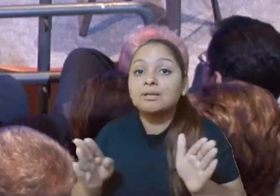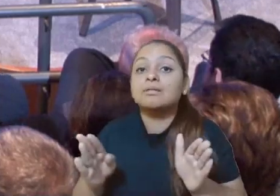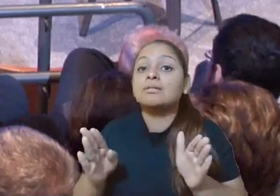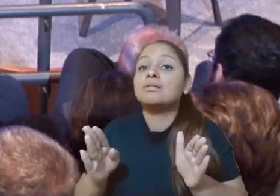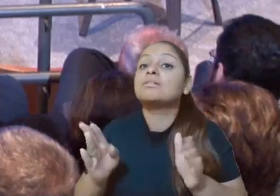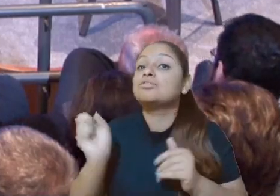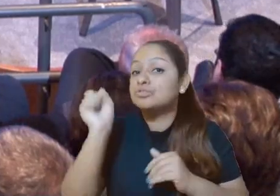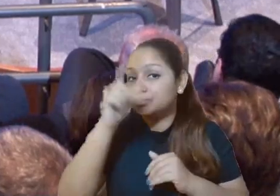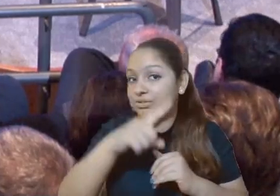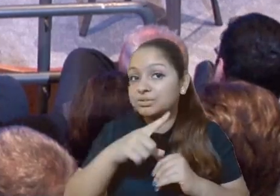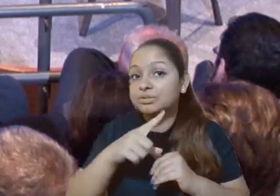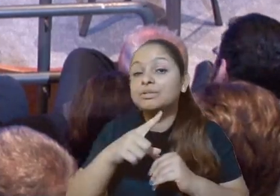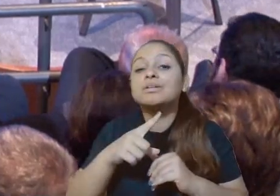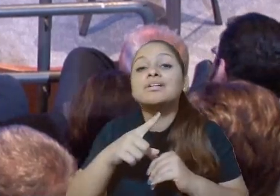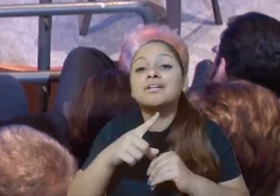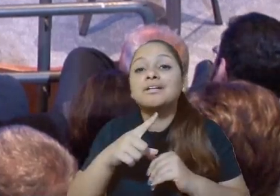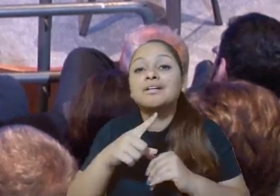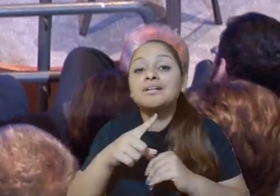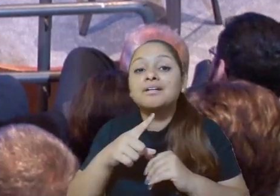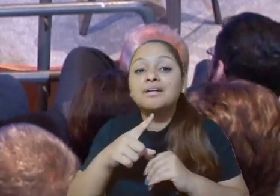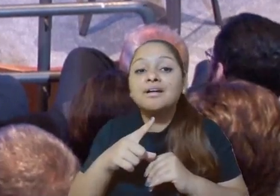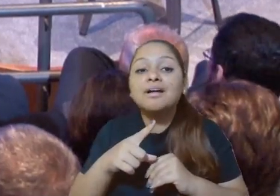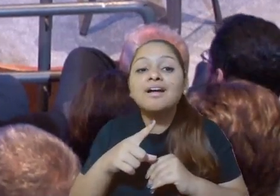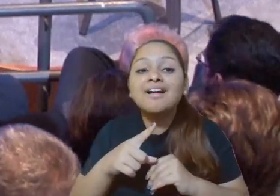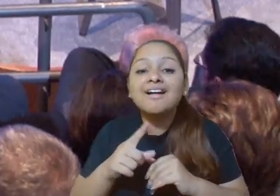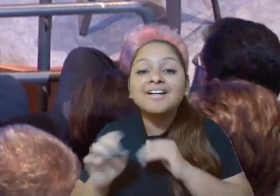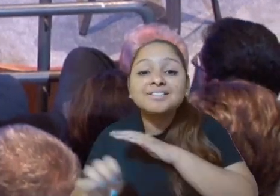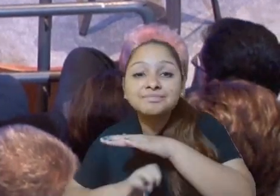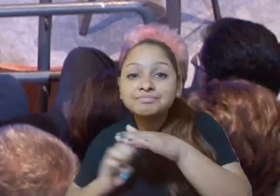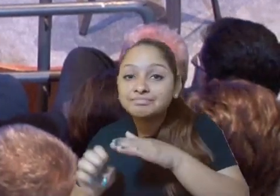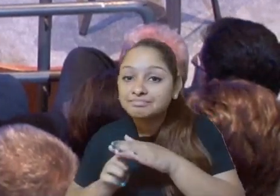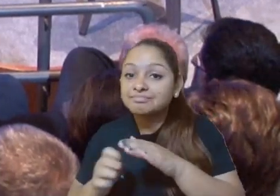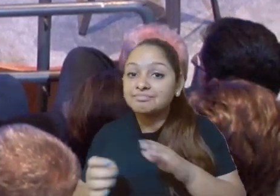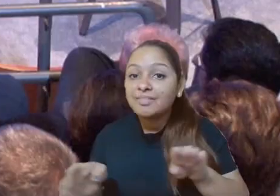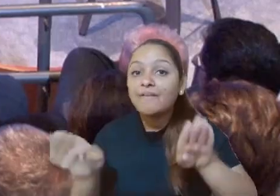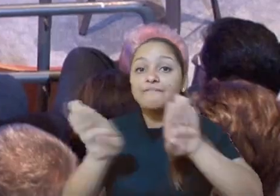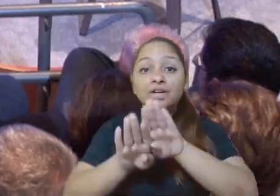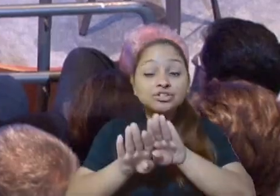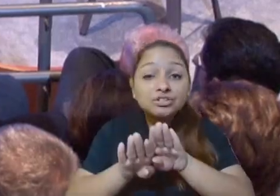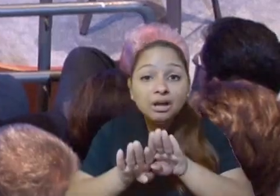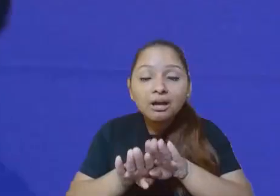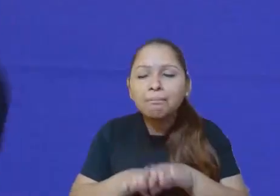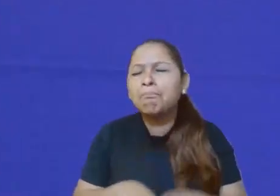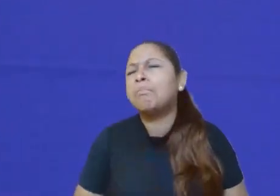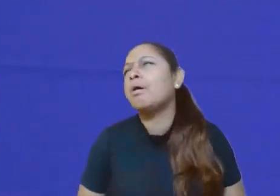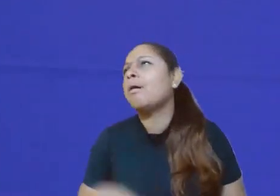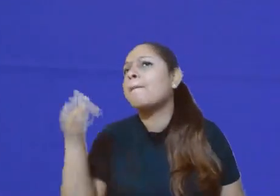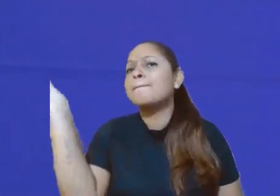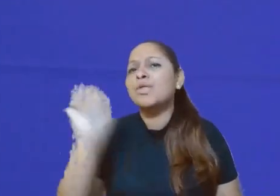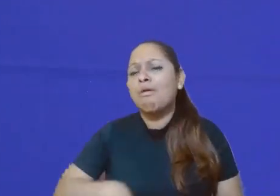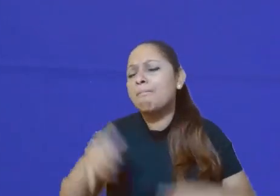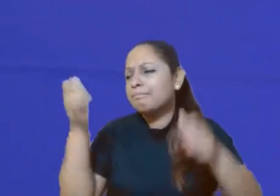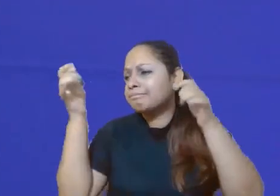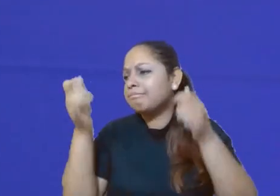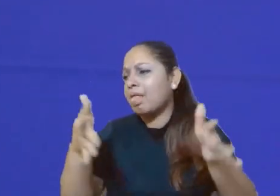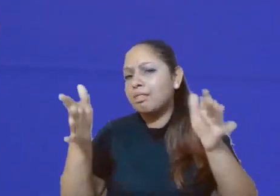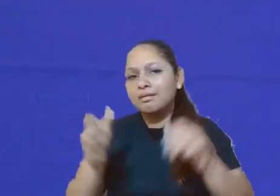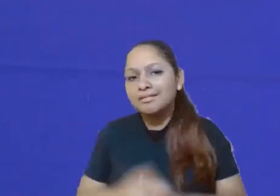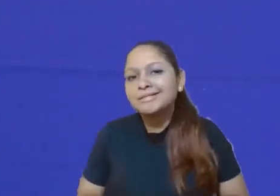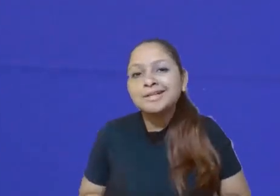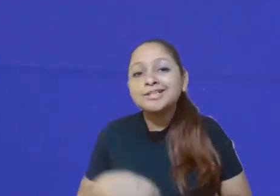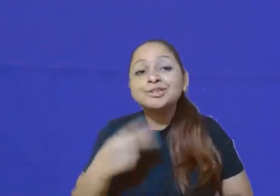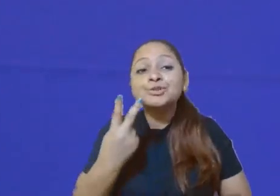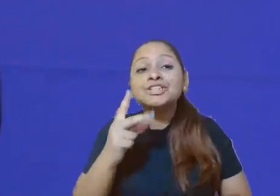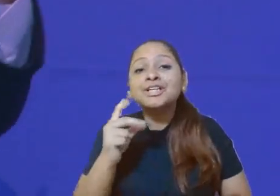not possible. It's impossible to do that. Forget about that. Forget about that. 200 years later, and you are going to